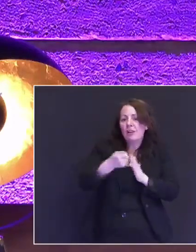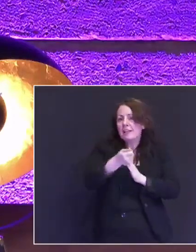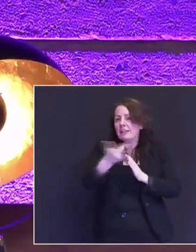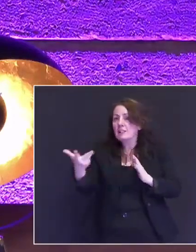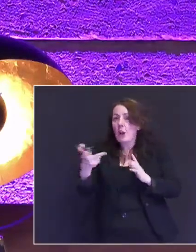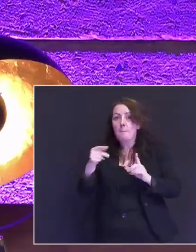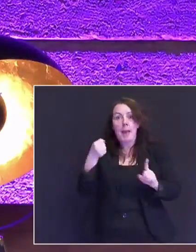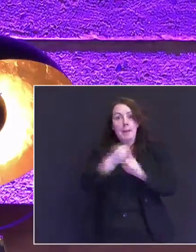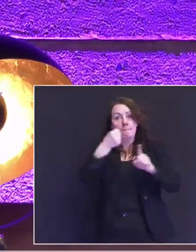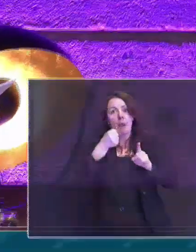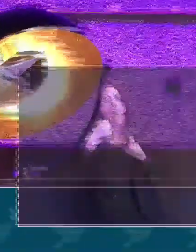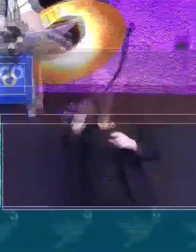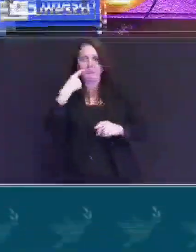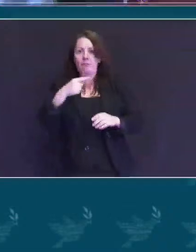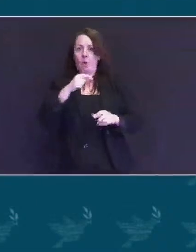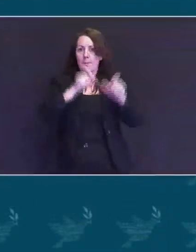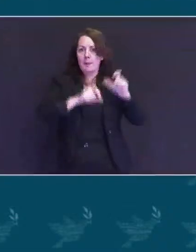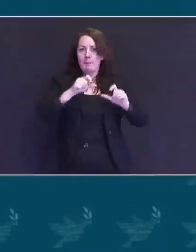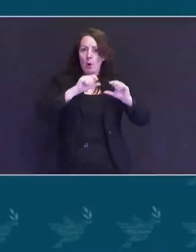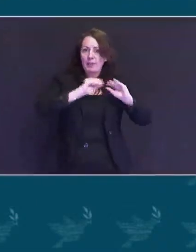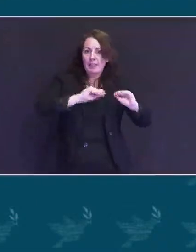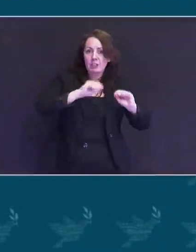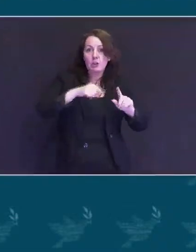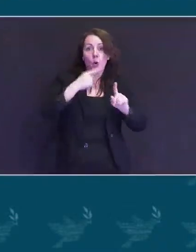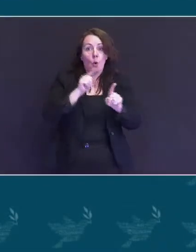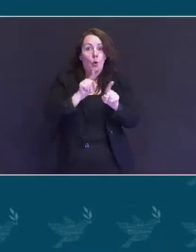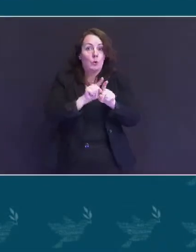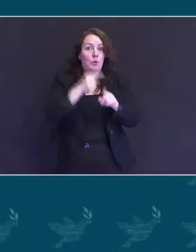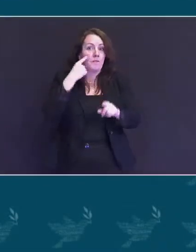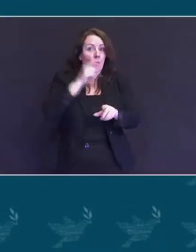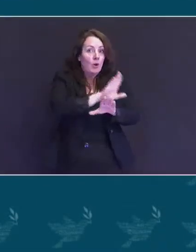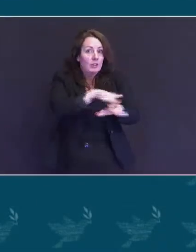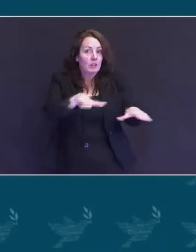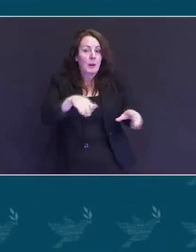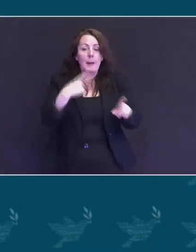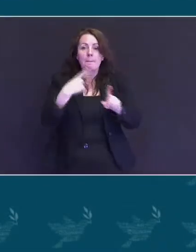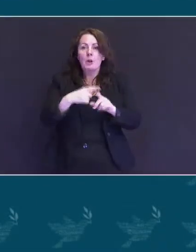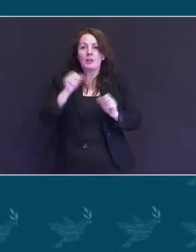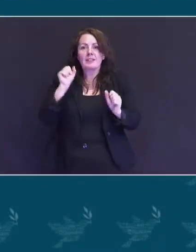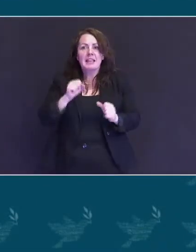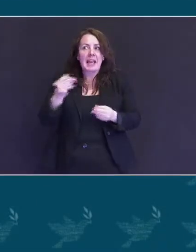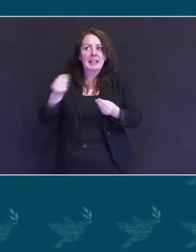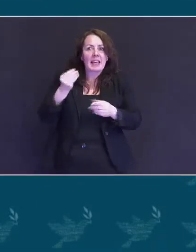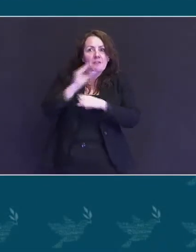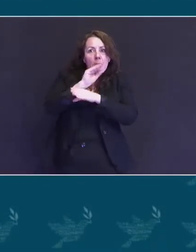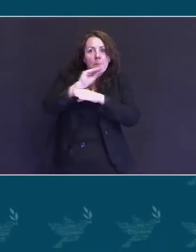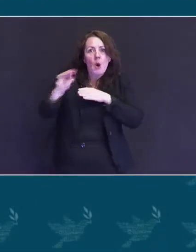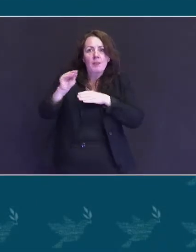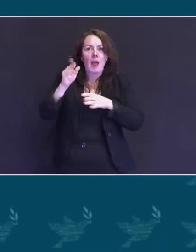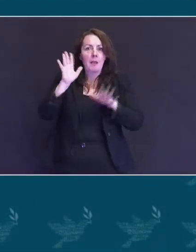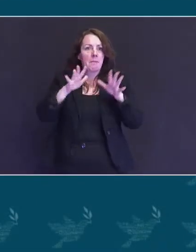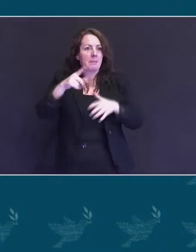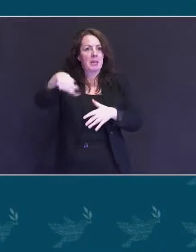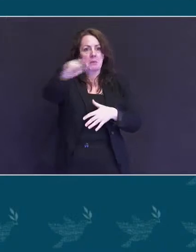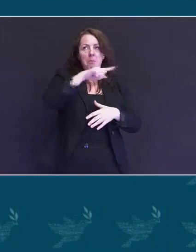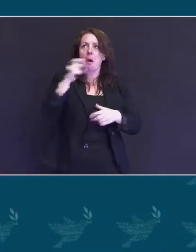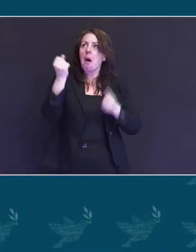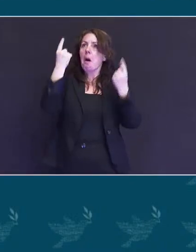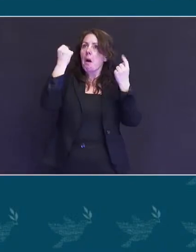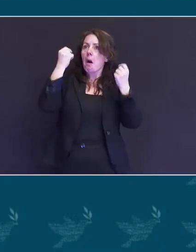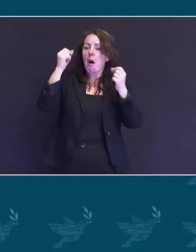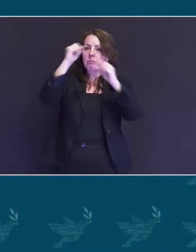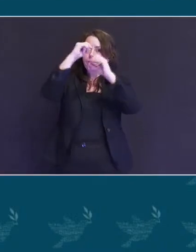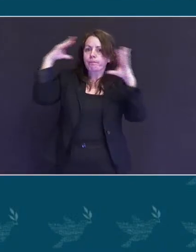students, and the key lessons learned that could guide future efforts? Okay, no, thank you